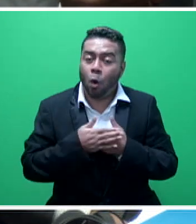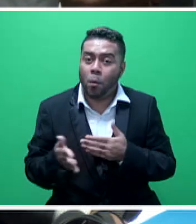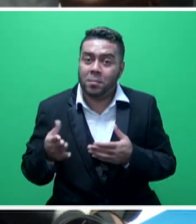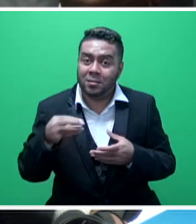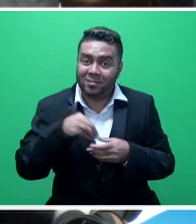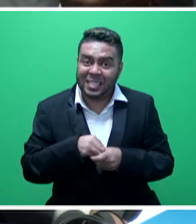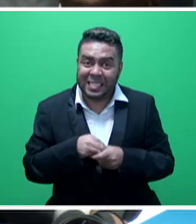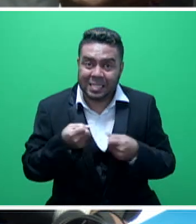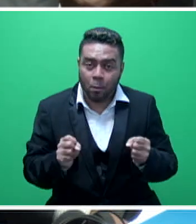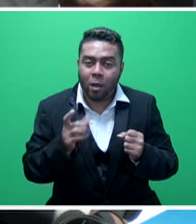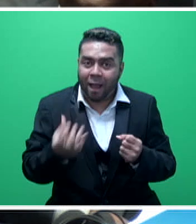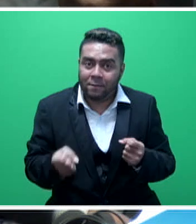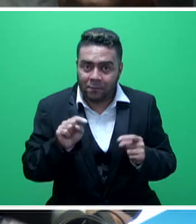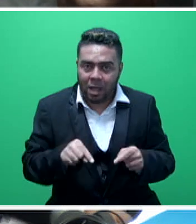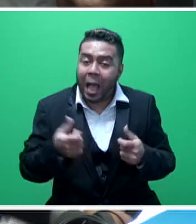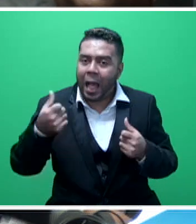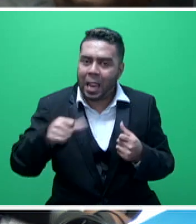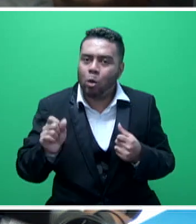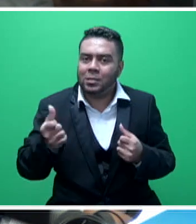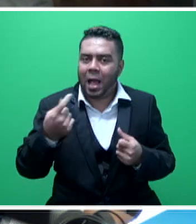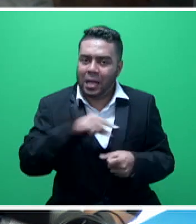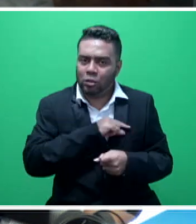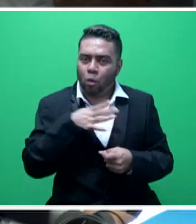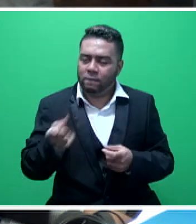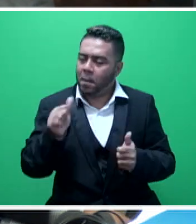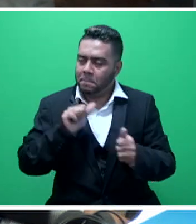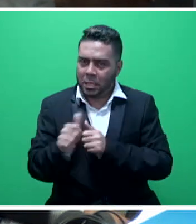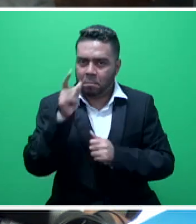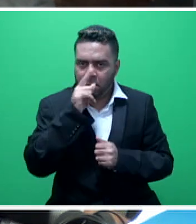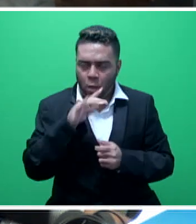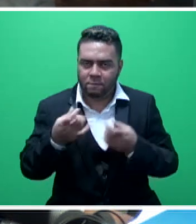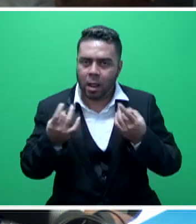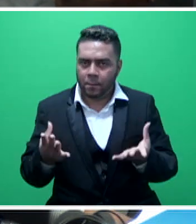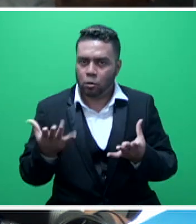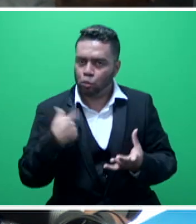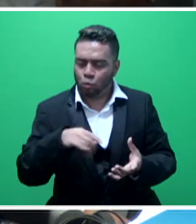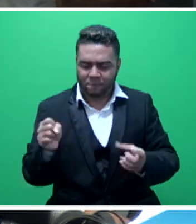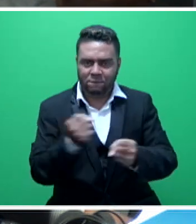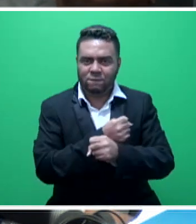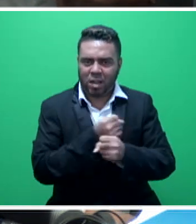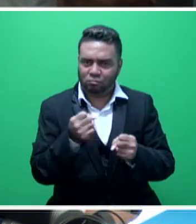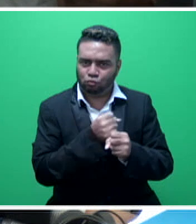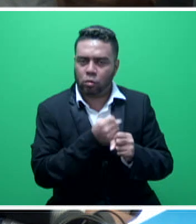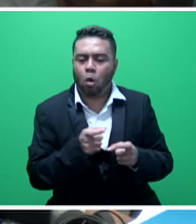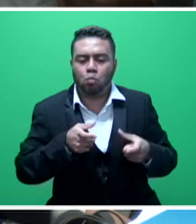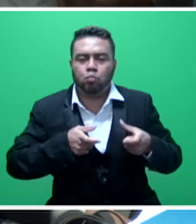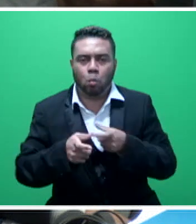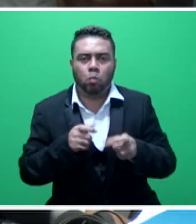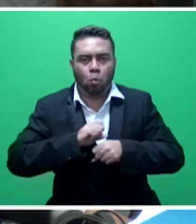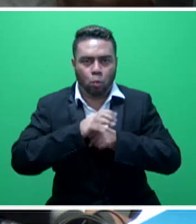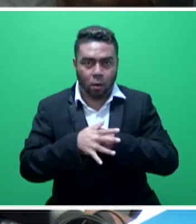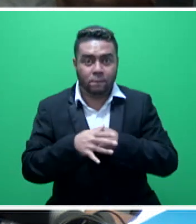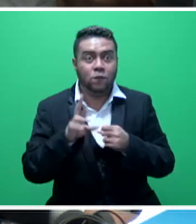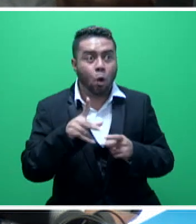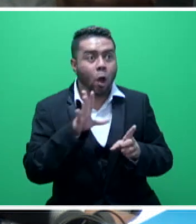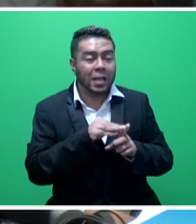in place, allows us to have the best people available to be able to fight the fight that we have. For example, like